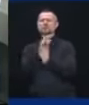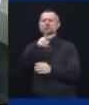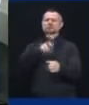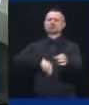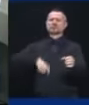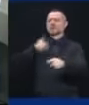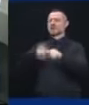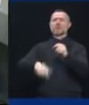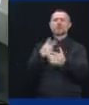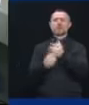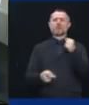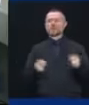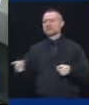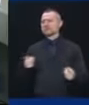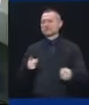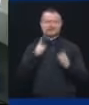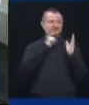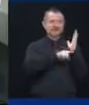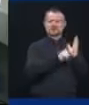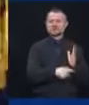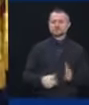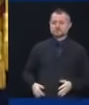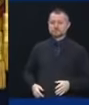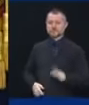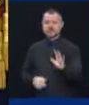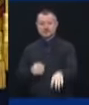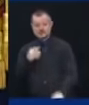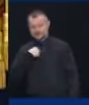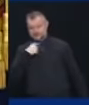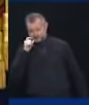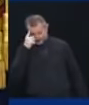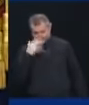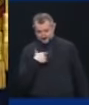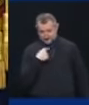I say it's clearly not true.